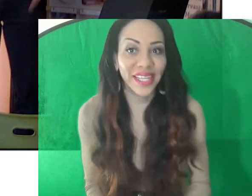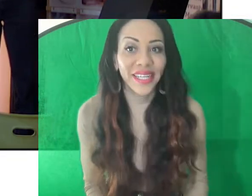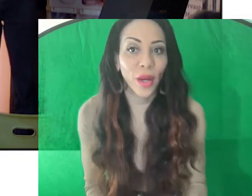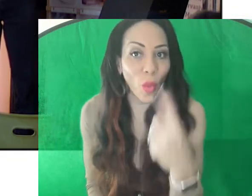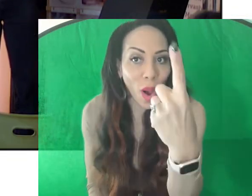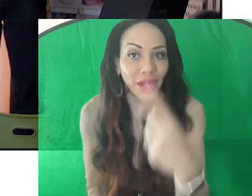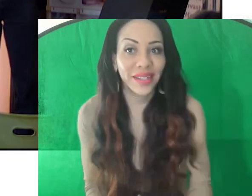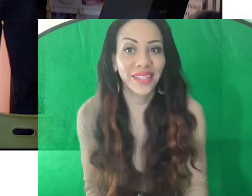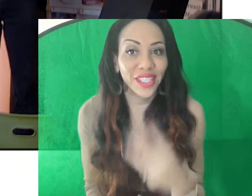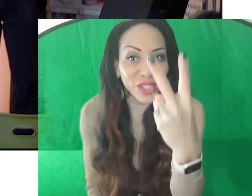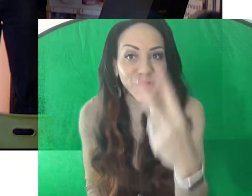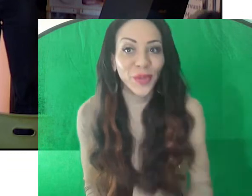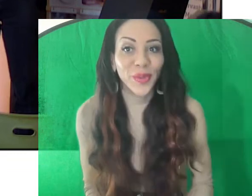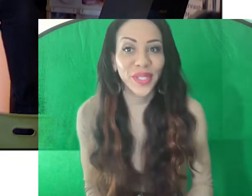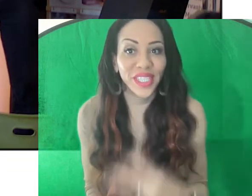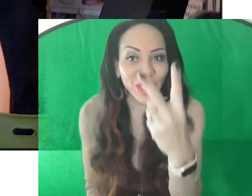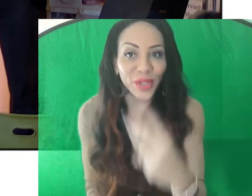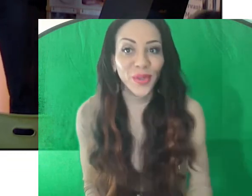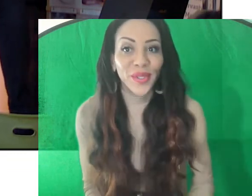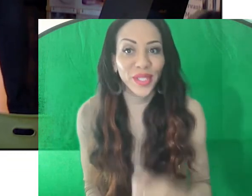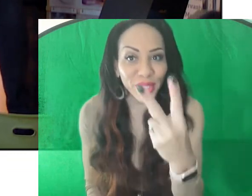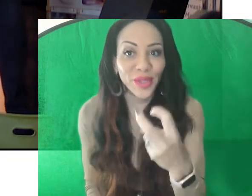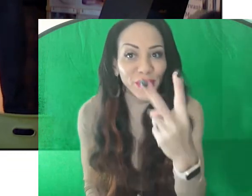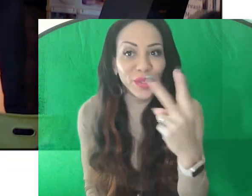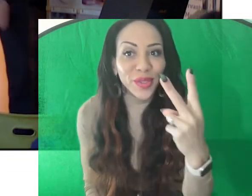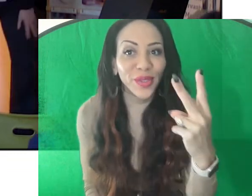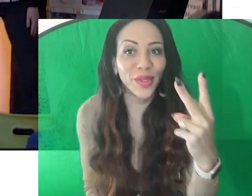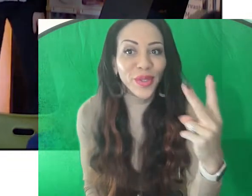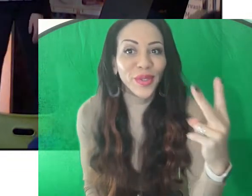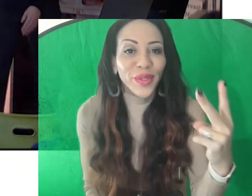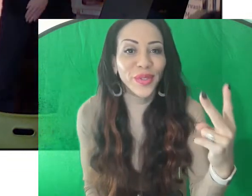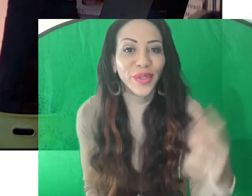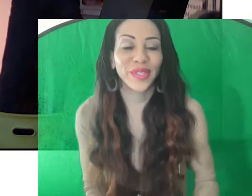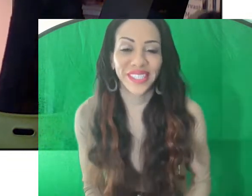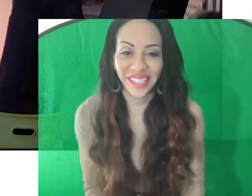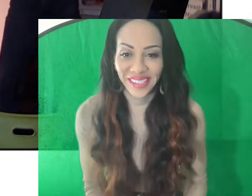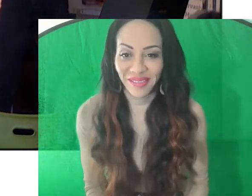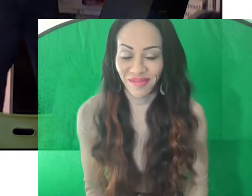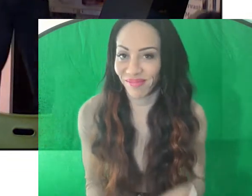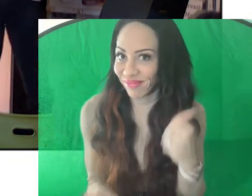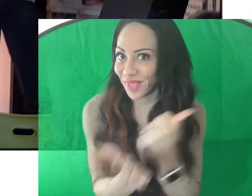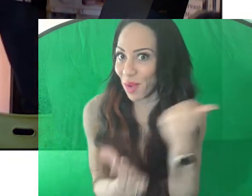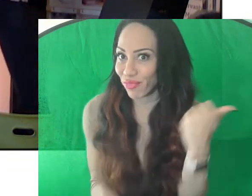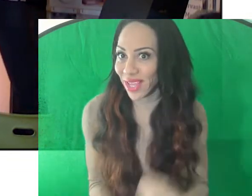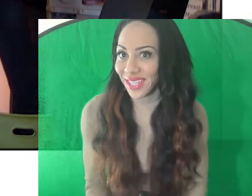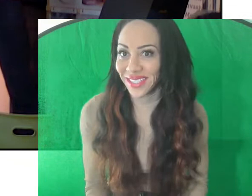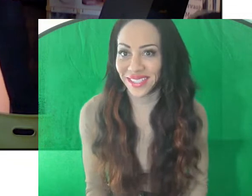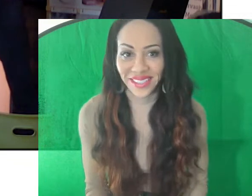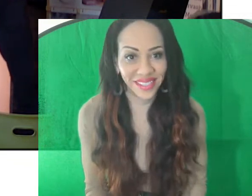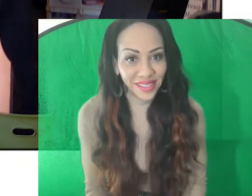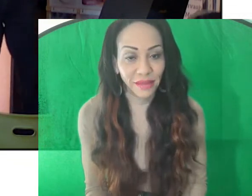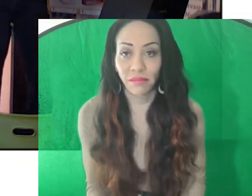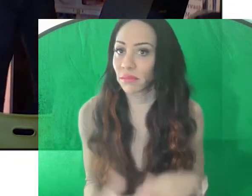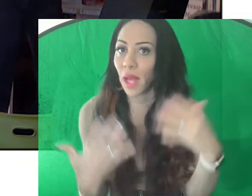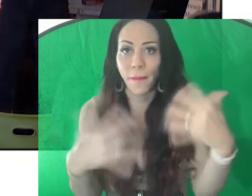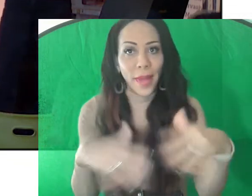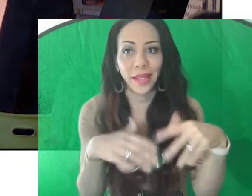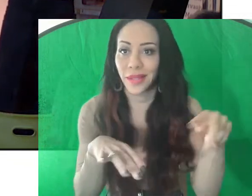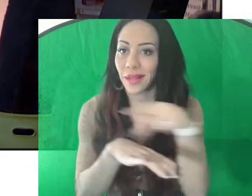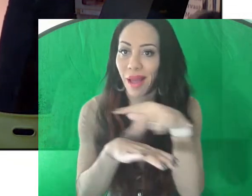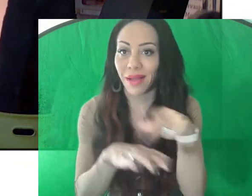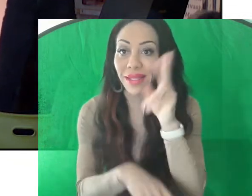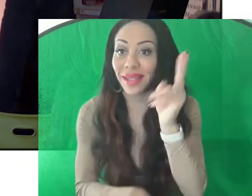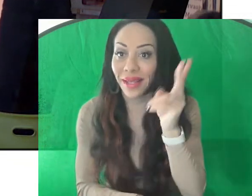1, 2, 2, 2, 2, 2, 2, 2, 2, 2, 2, 2, 2, 2. Brilliant. Brilliant. Now, you've been, again, amazing dancers, and you've performed